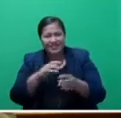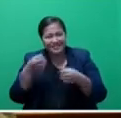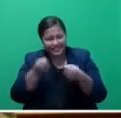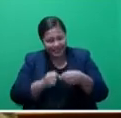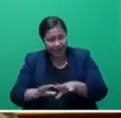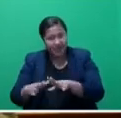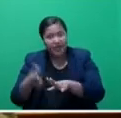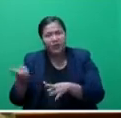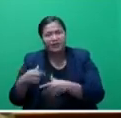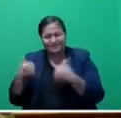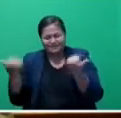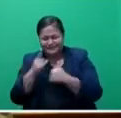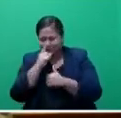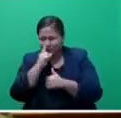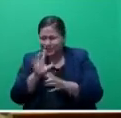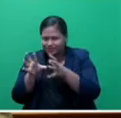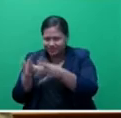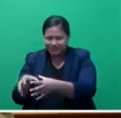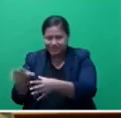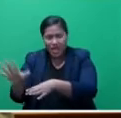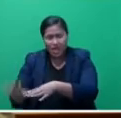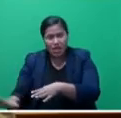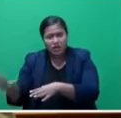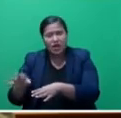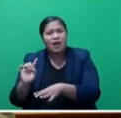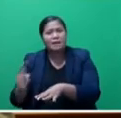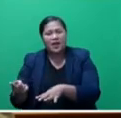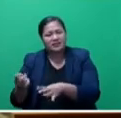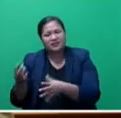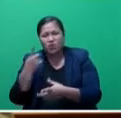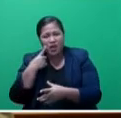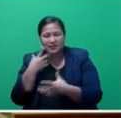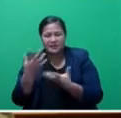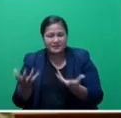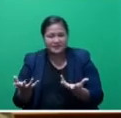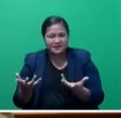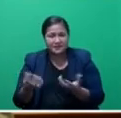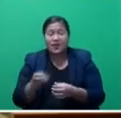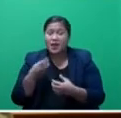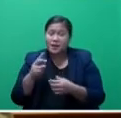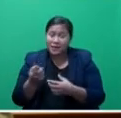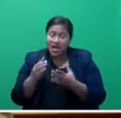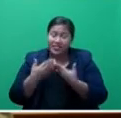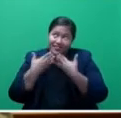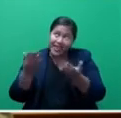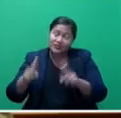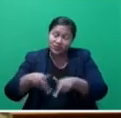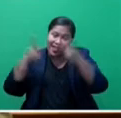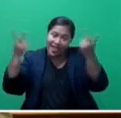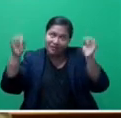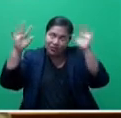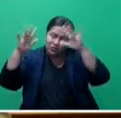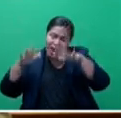most heavily populated area in the West, reached its critical level. Thanks to the heavens for the rains which came a